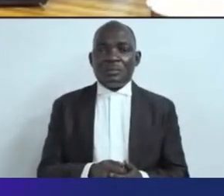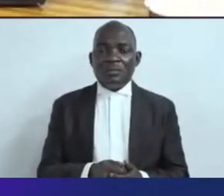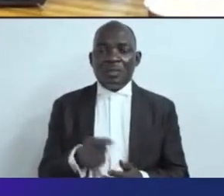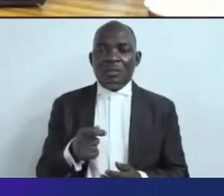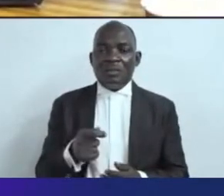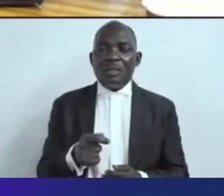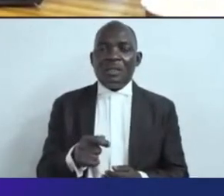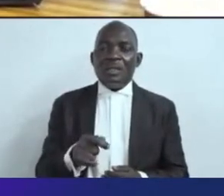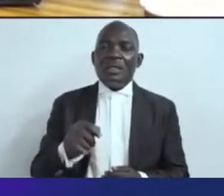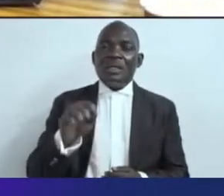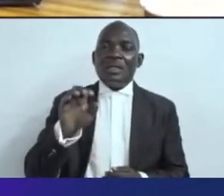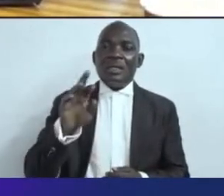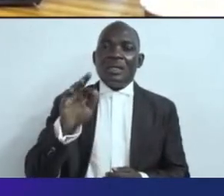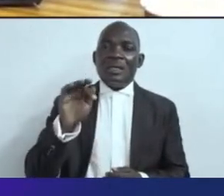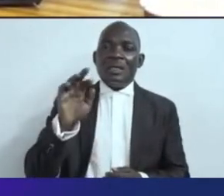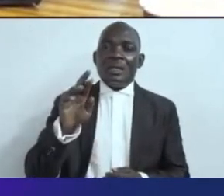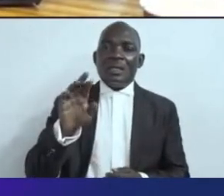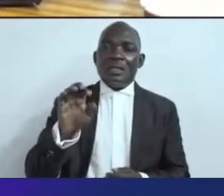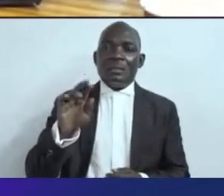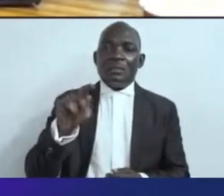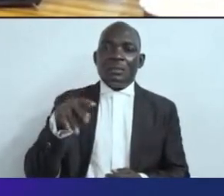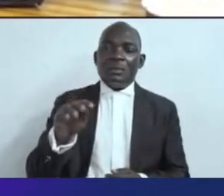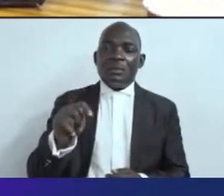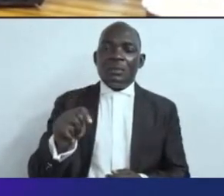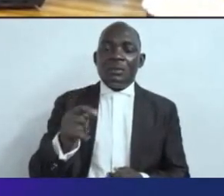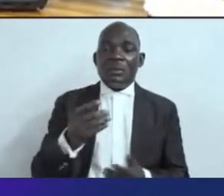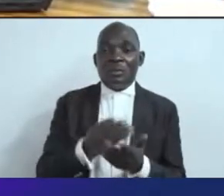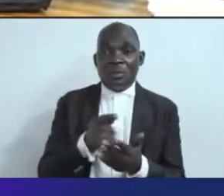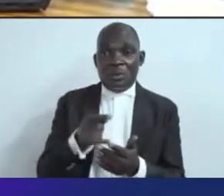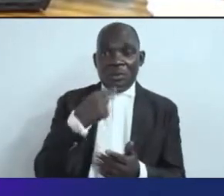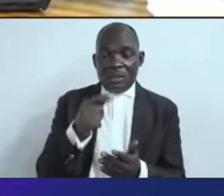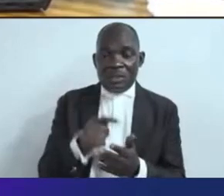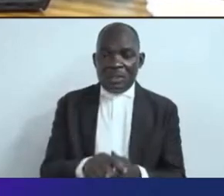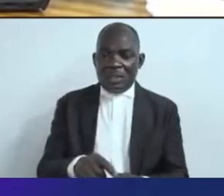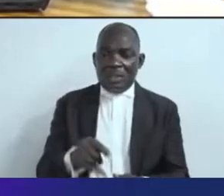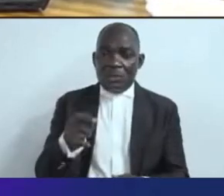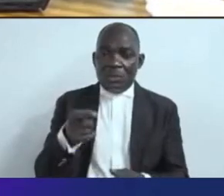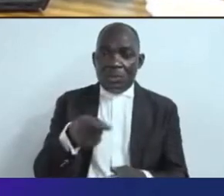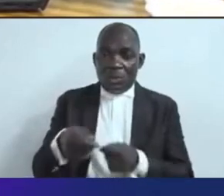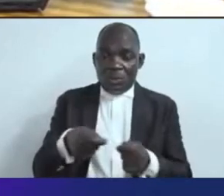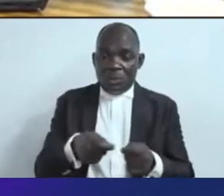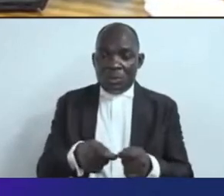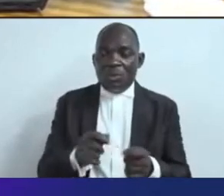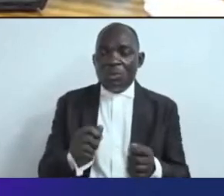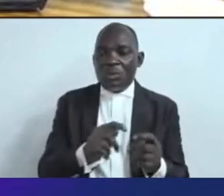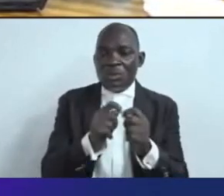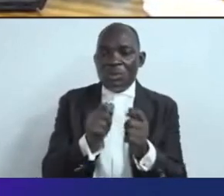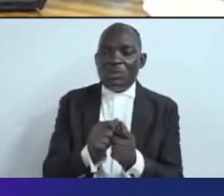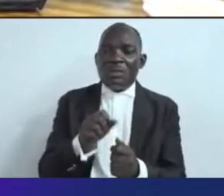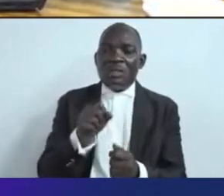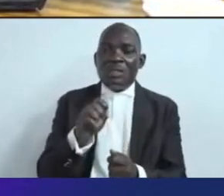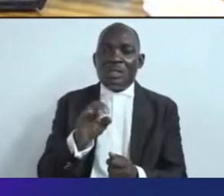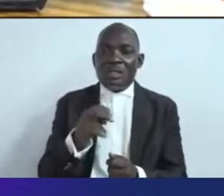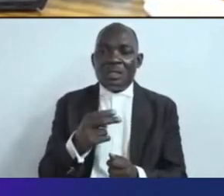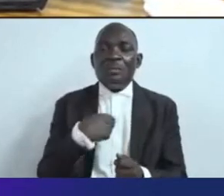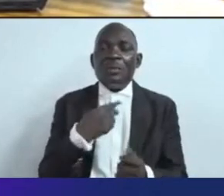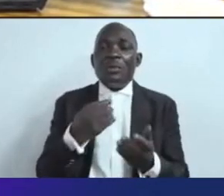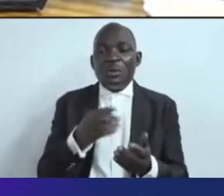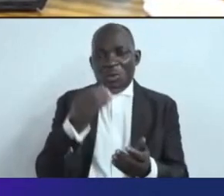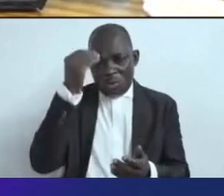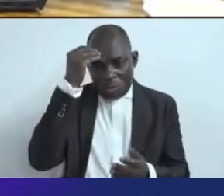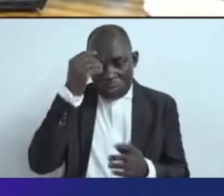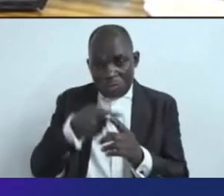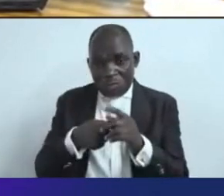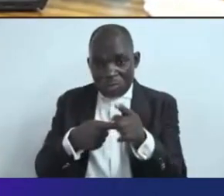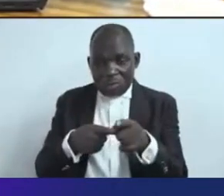cryptocurrency. And, you know, you have indicated that you want to regulate that together with SEC. And I want to find out from